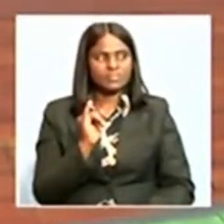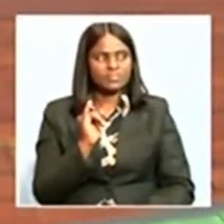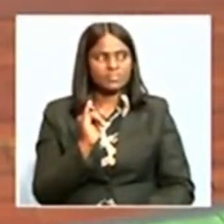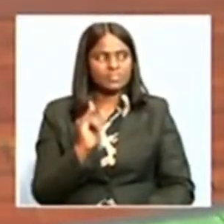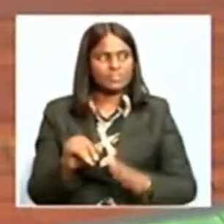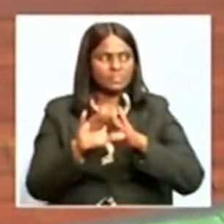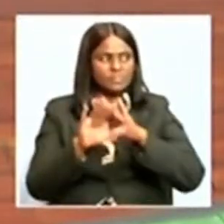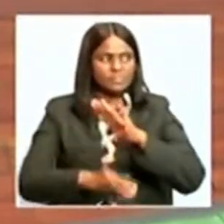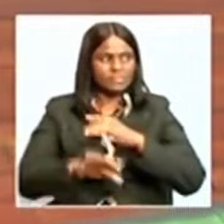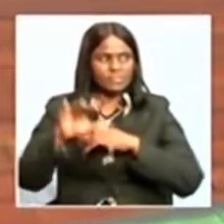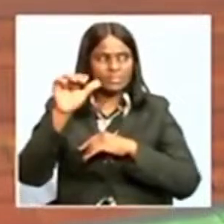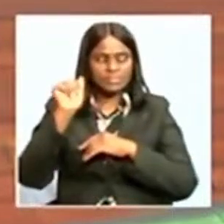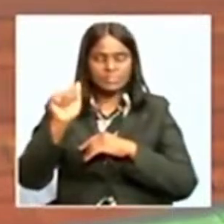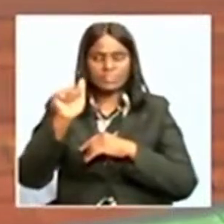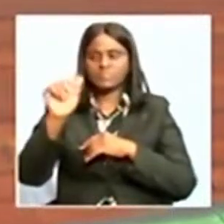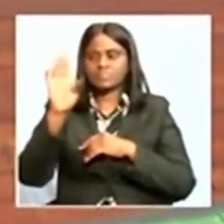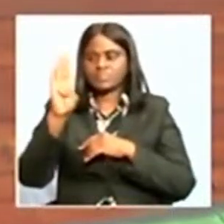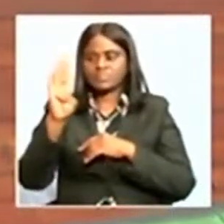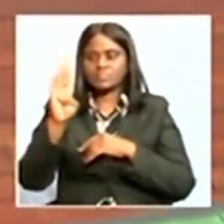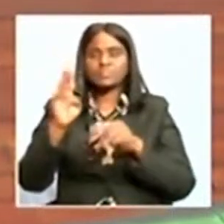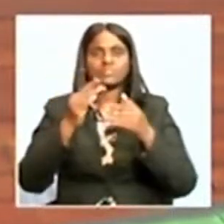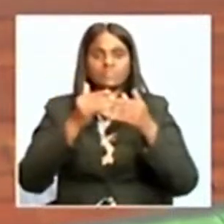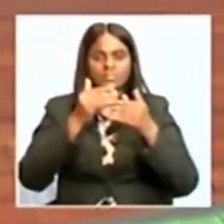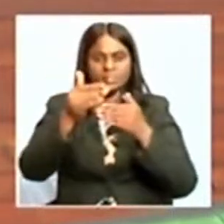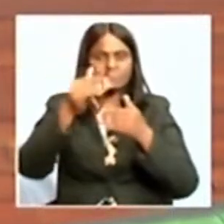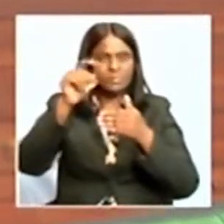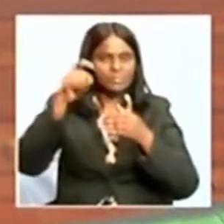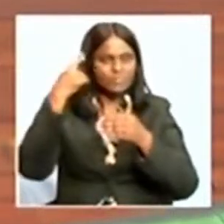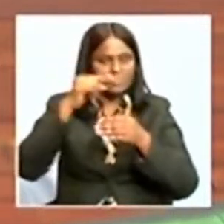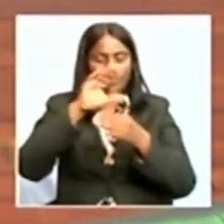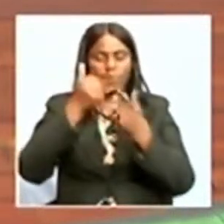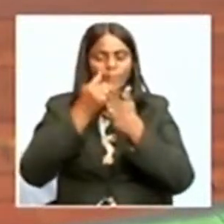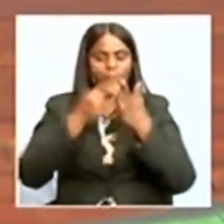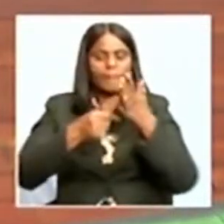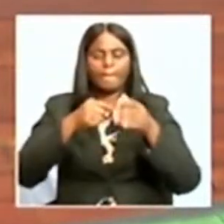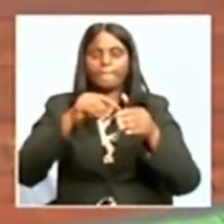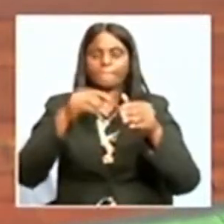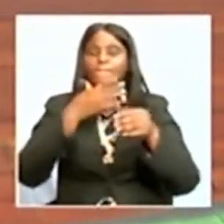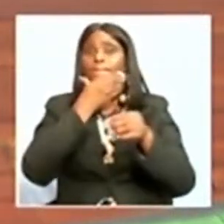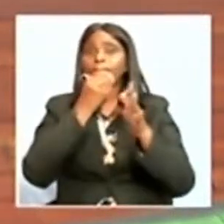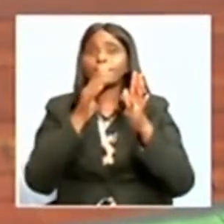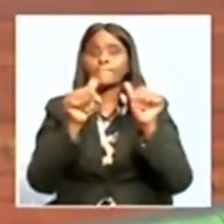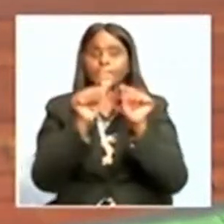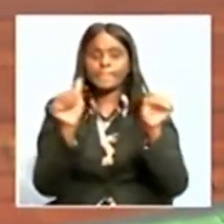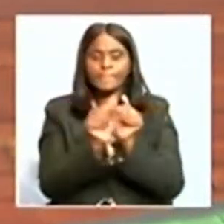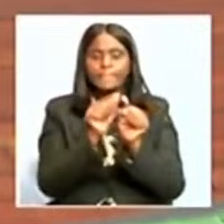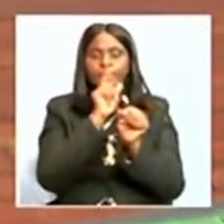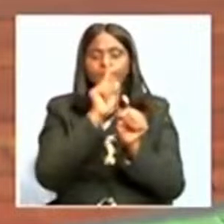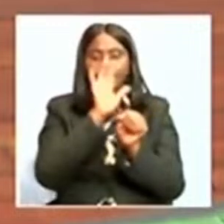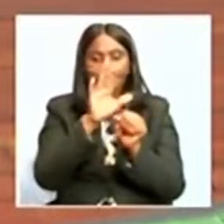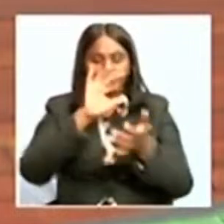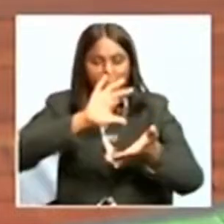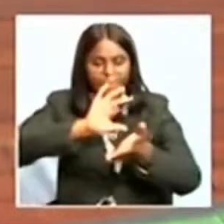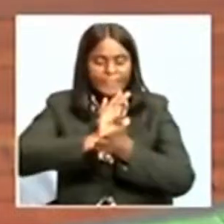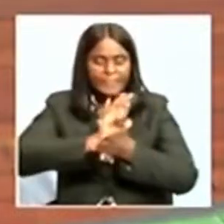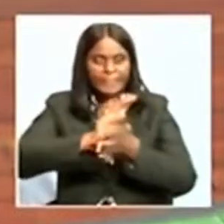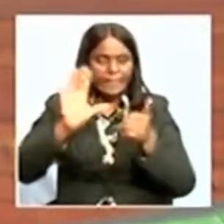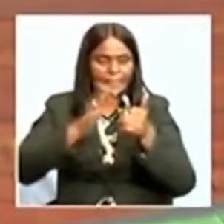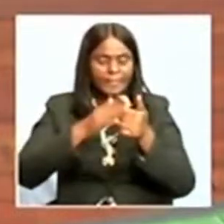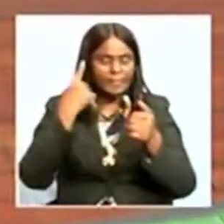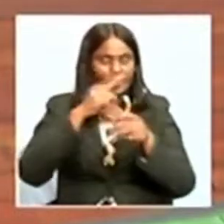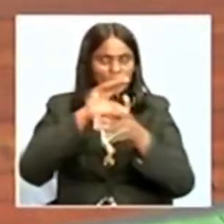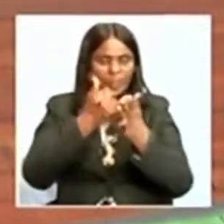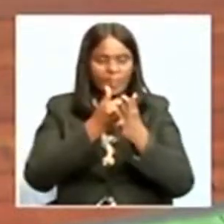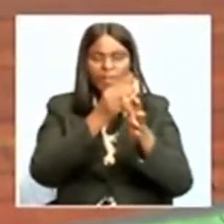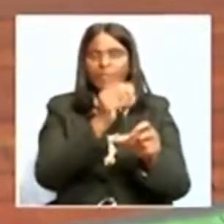under A and B so as to extend the requirement of lodging with the Commissioner General a true and complete return of all